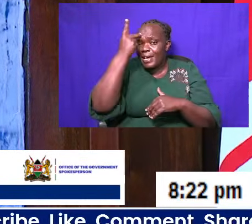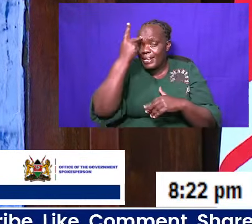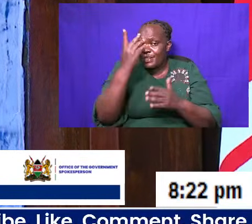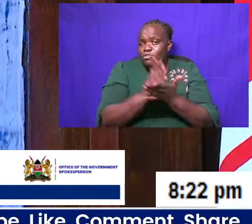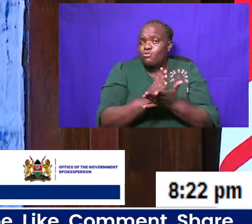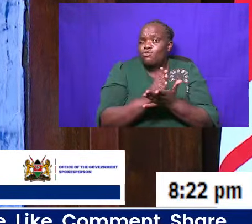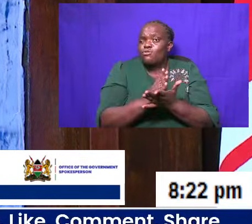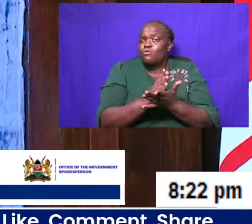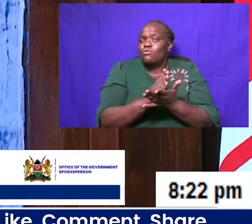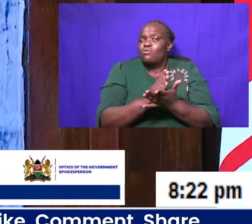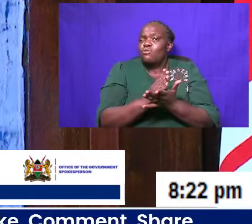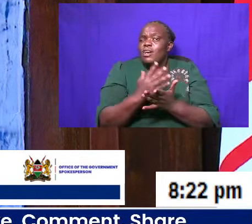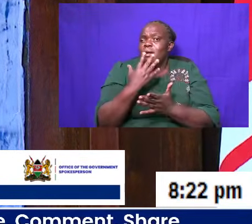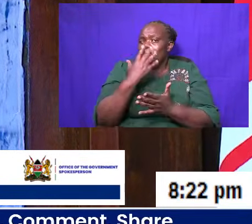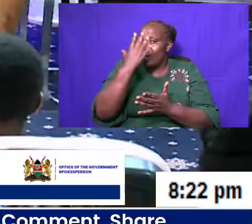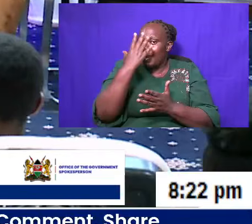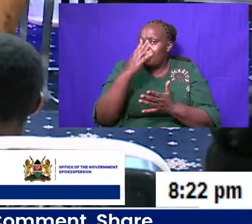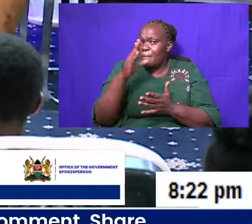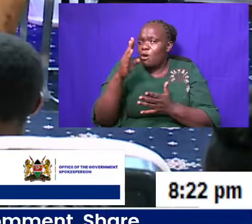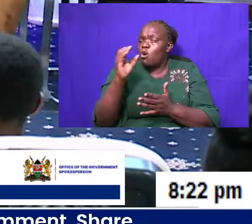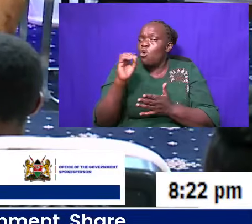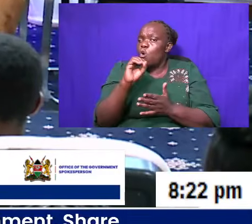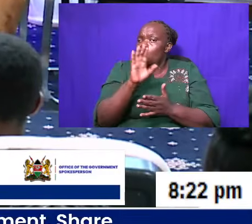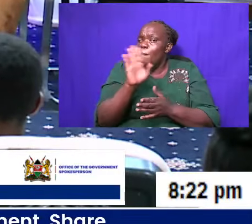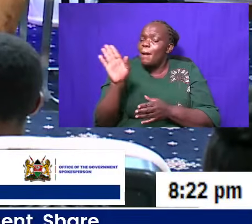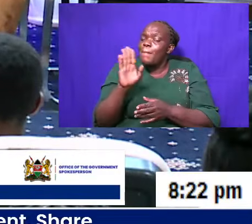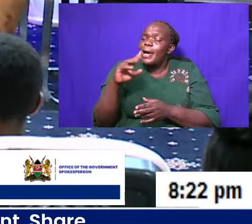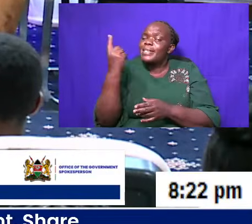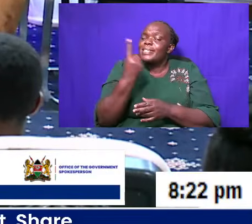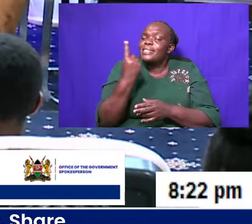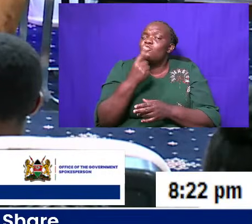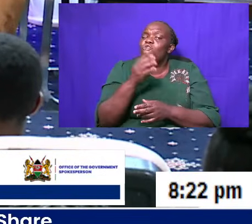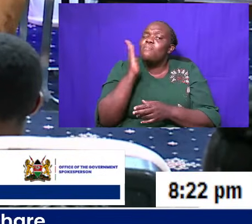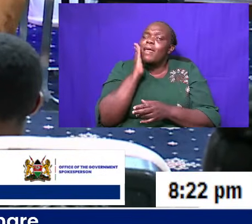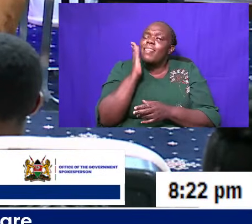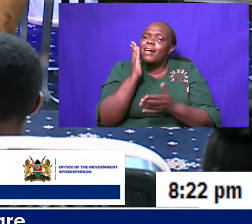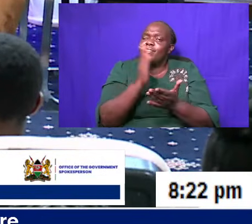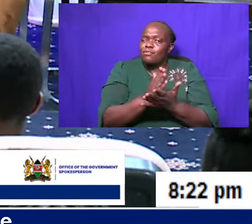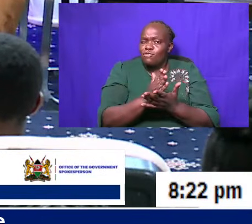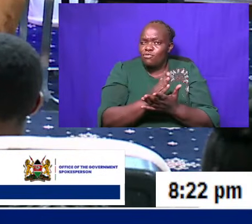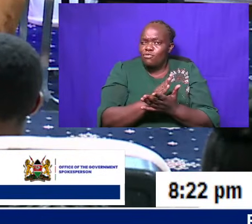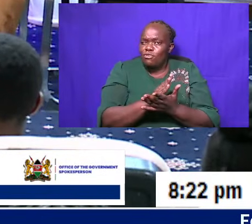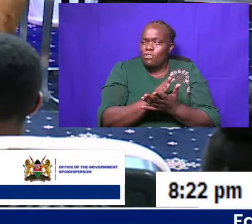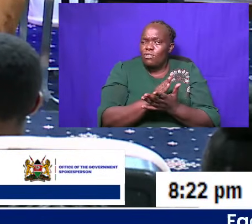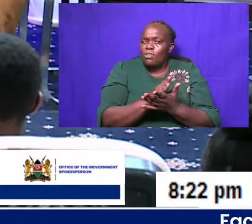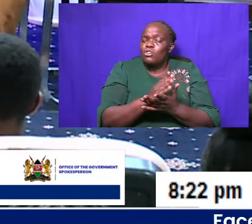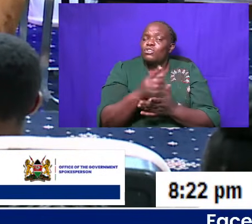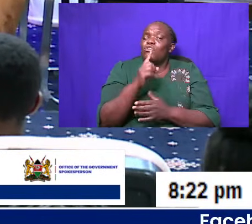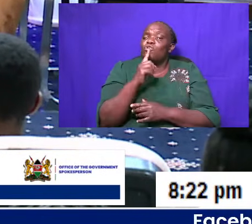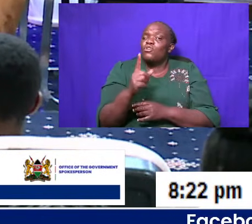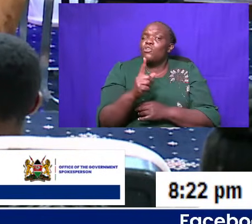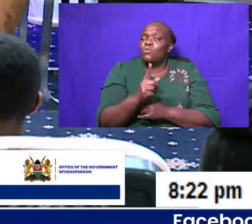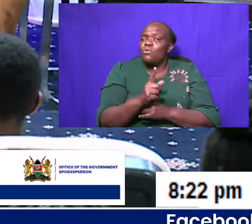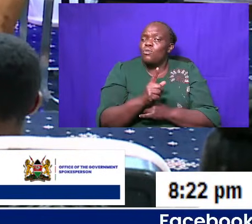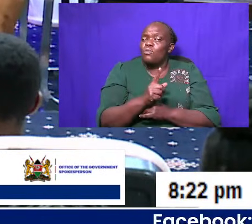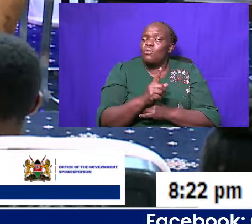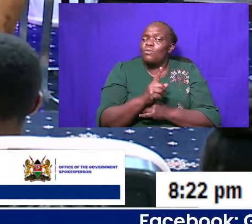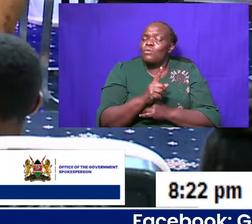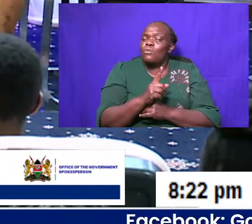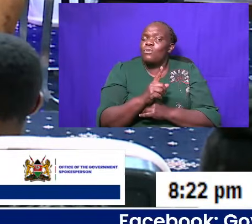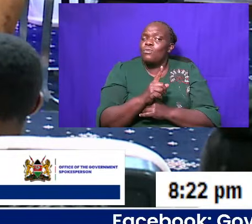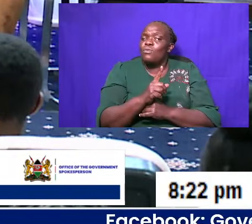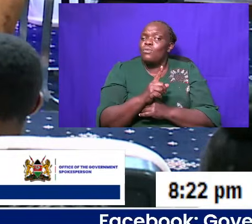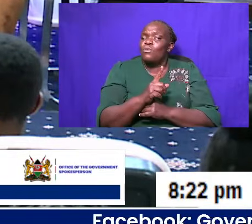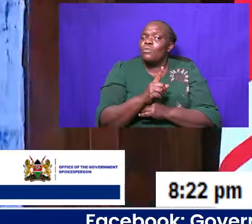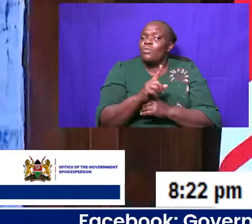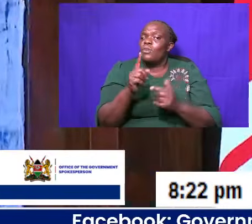family. Even Barack Obama was a son of a single mom. Exactly. Yeah. So our fellow Kenyan. So